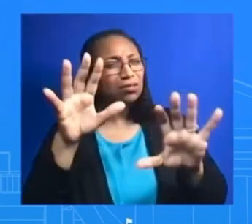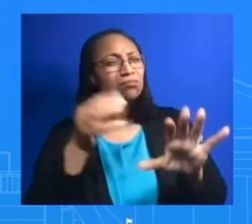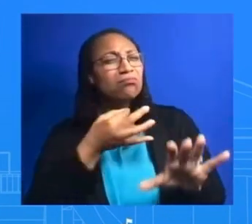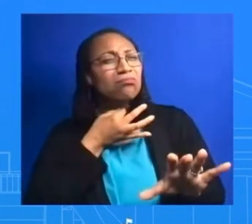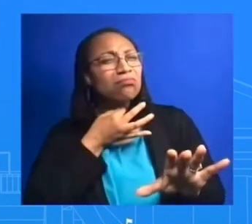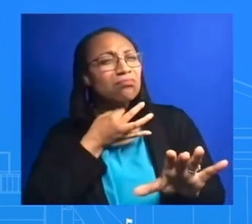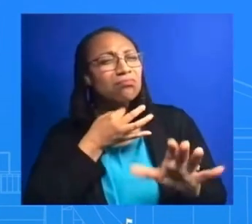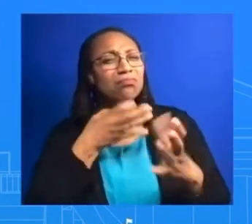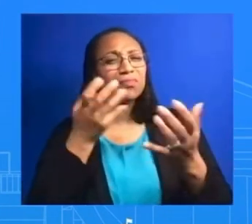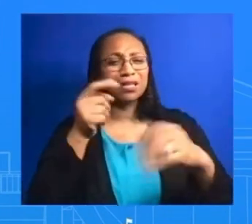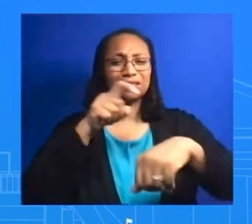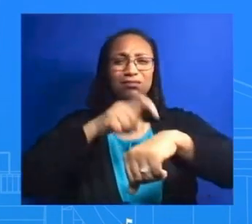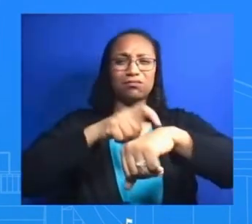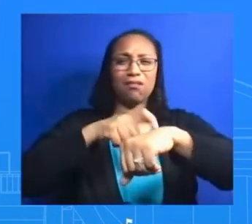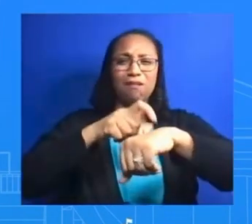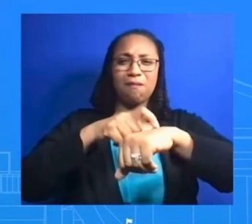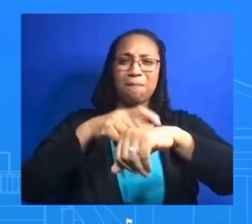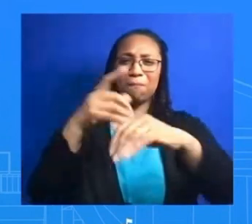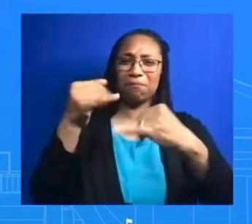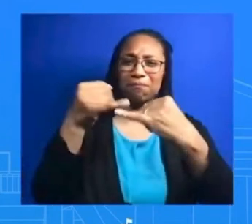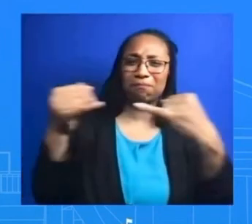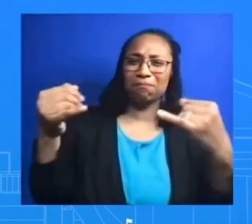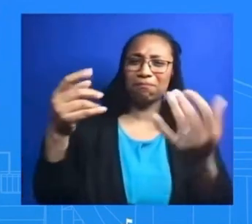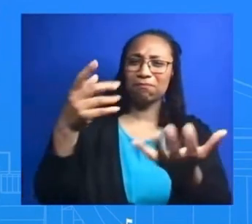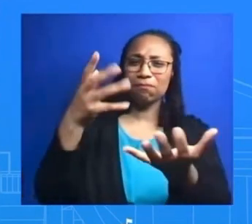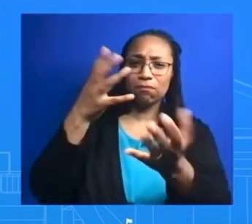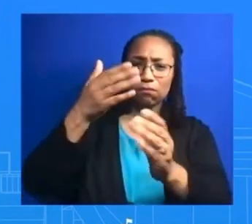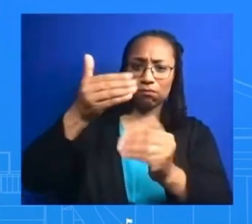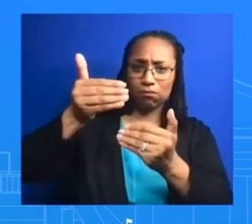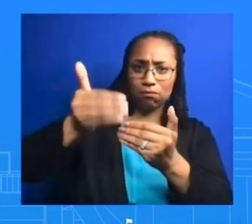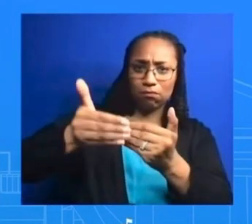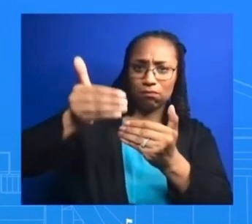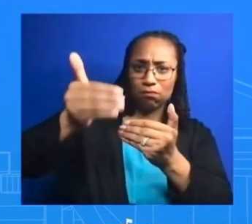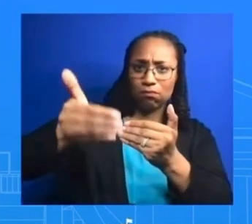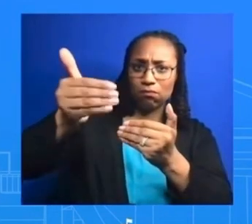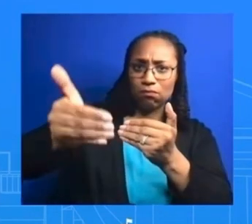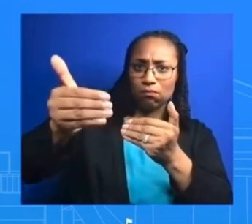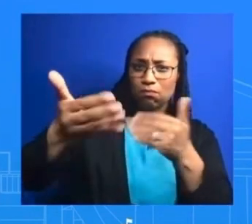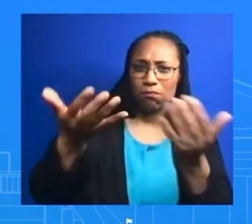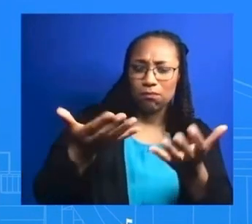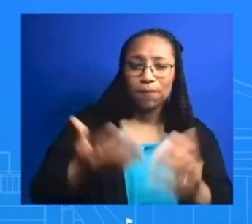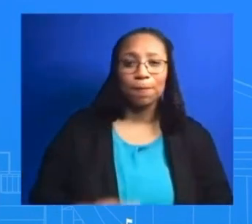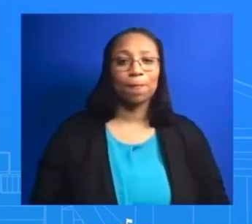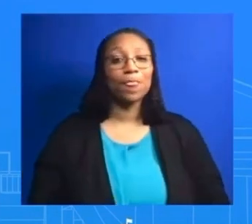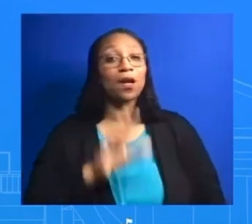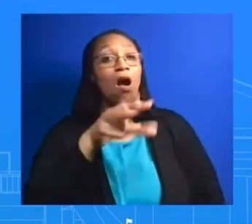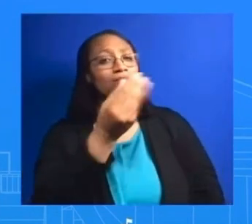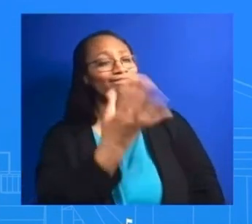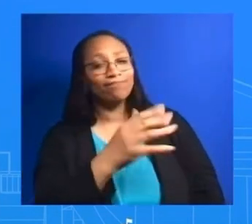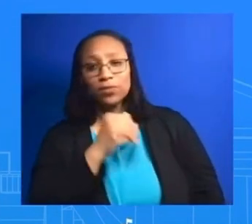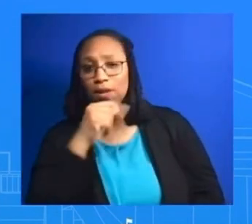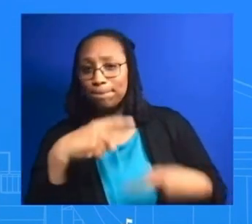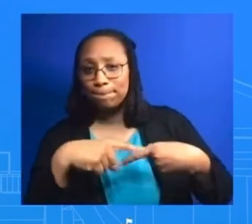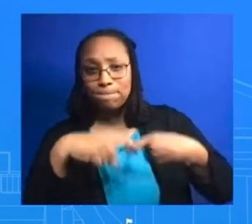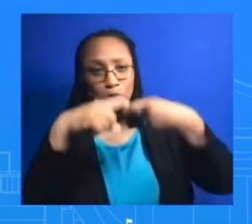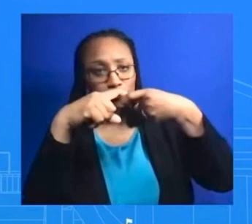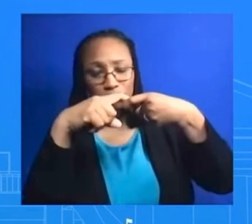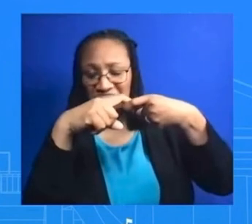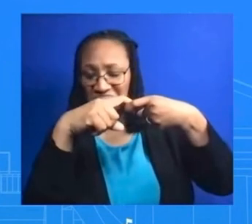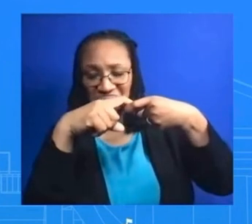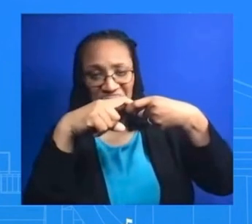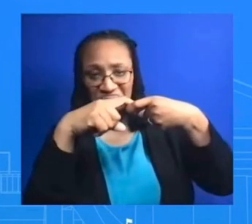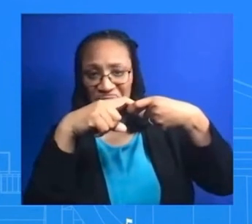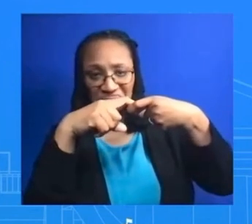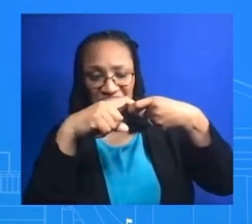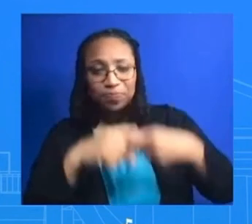by the decision? Sure. So you're right. It's not a pause. What we're communicating to borrowers